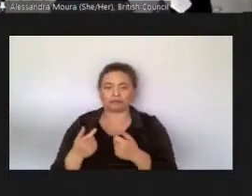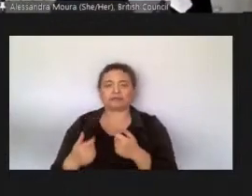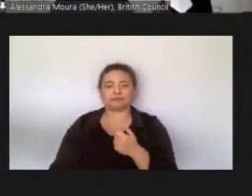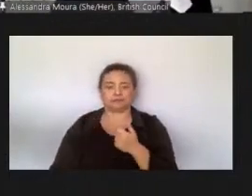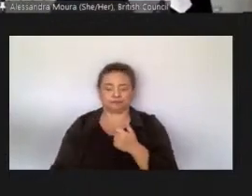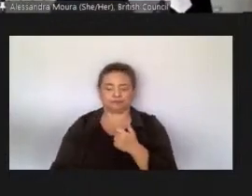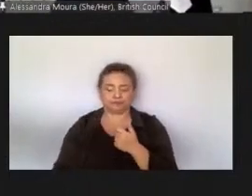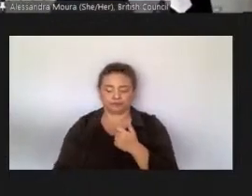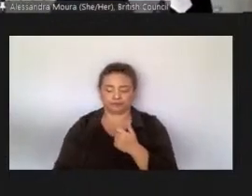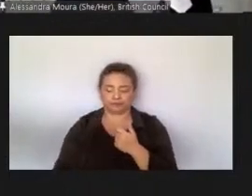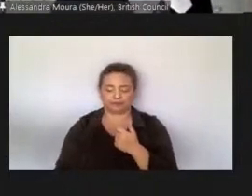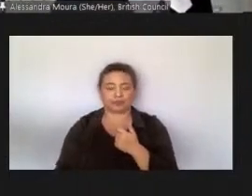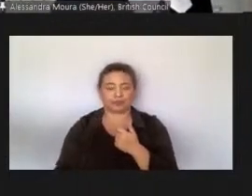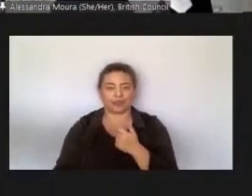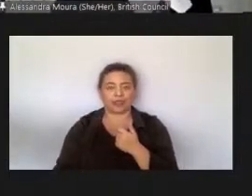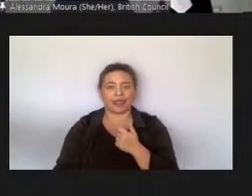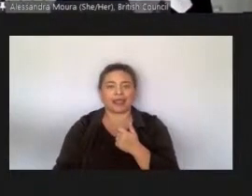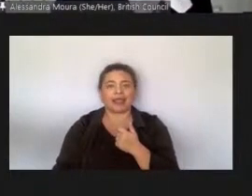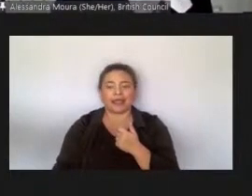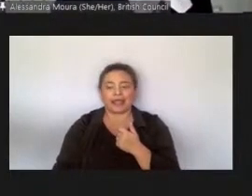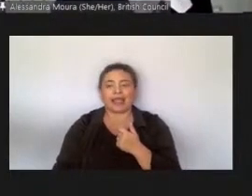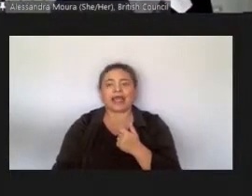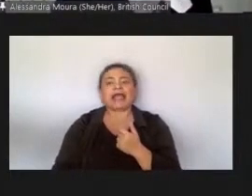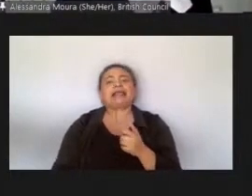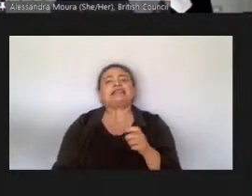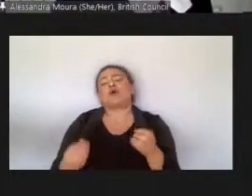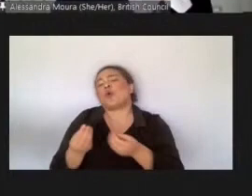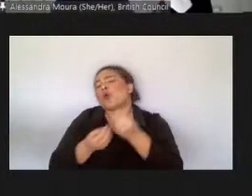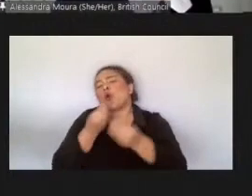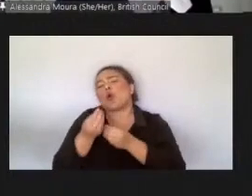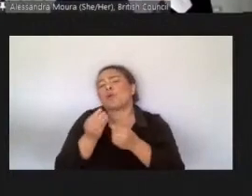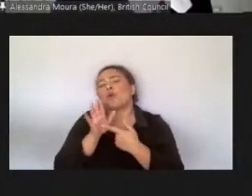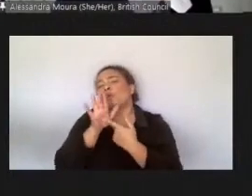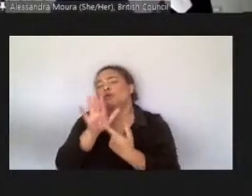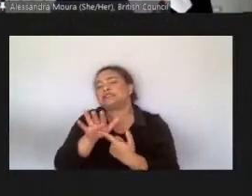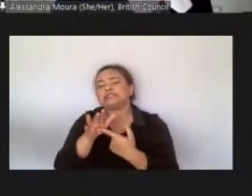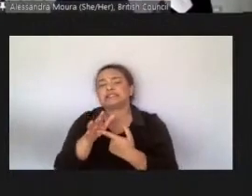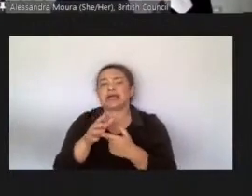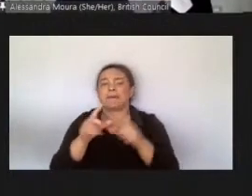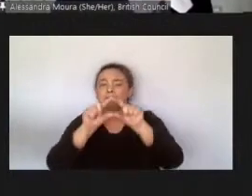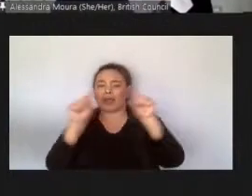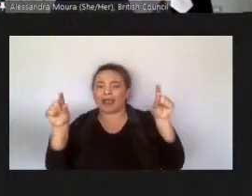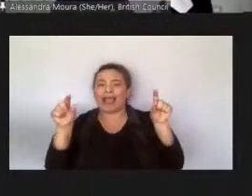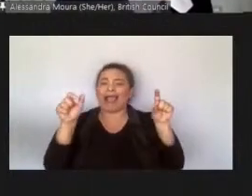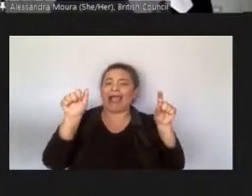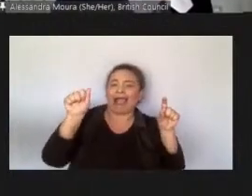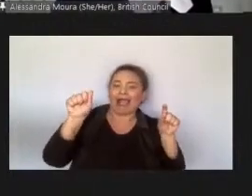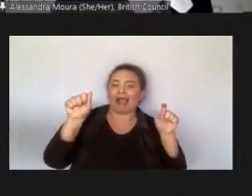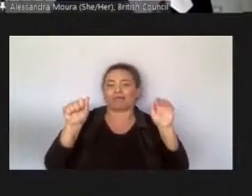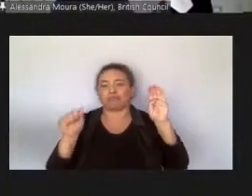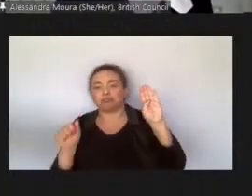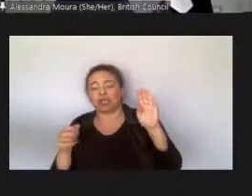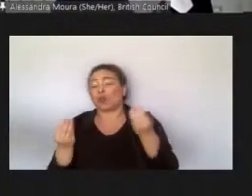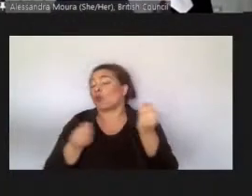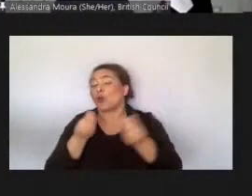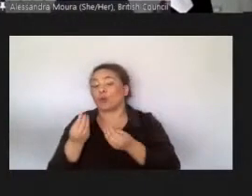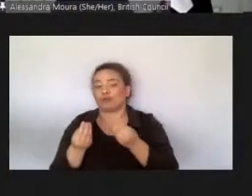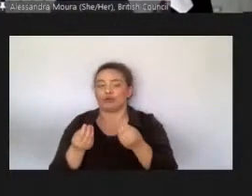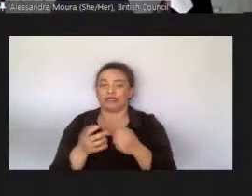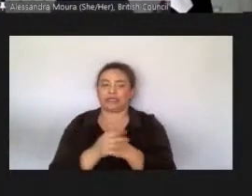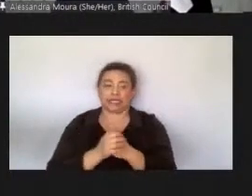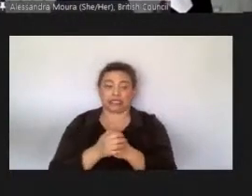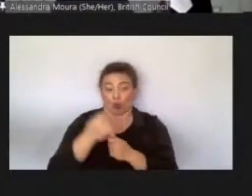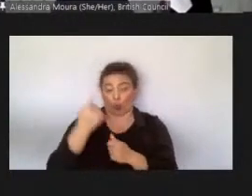is either A or B. So I'll read them out. So is this number one? And in the chat, you can write in the answers as